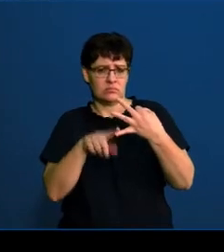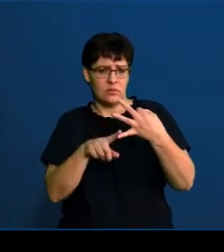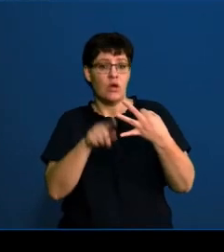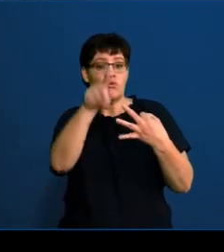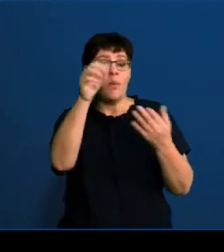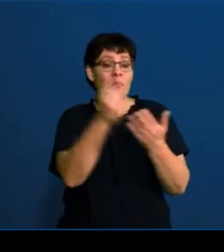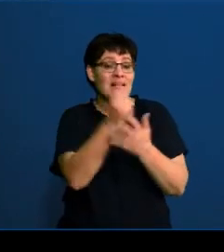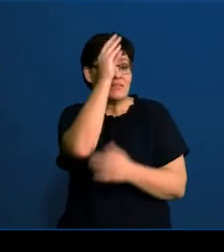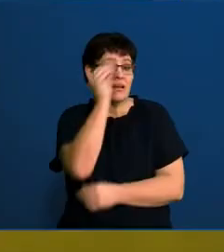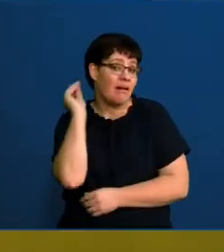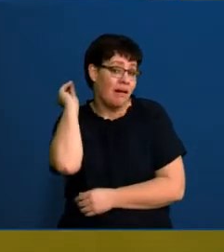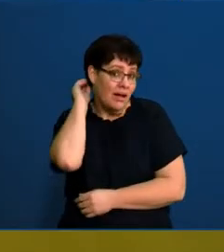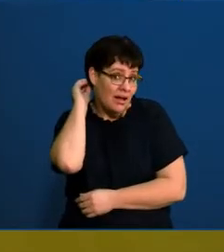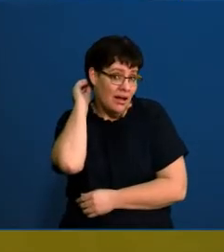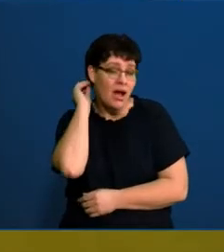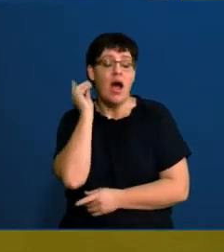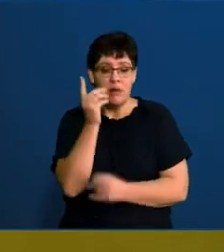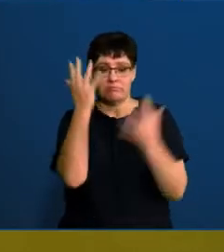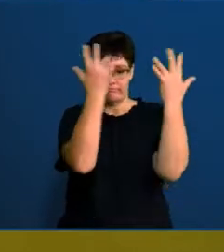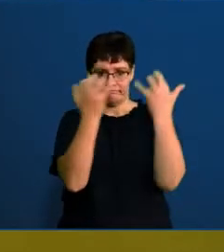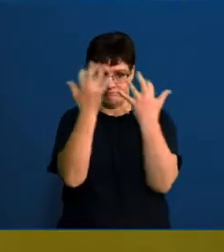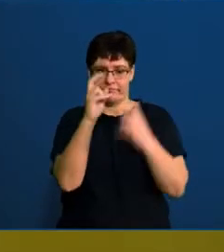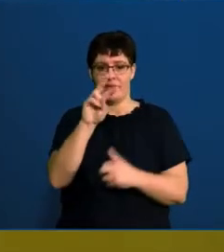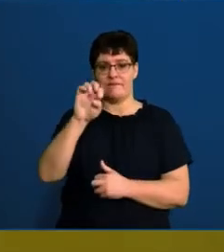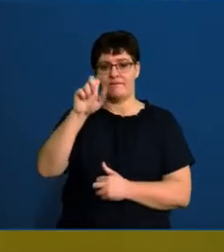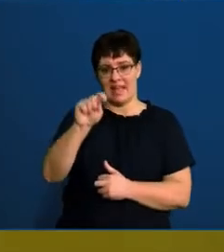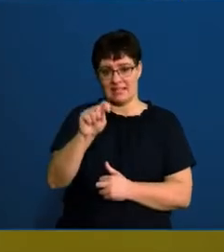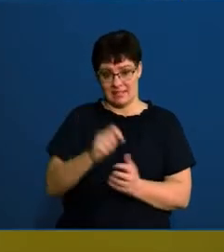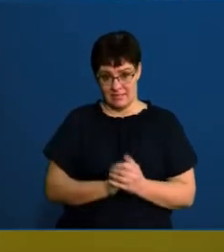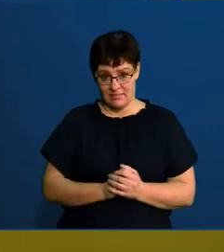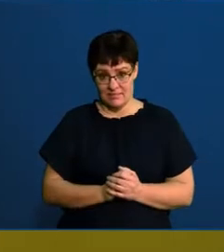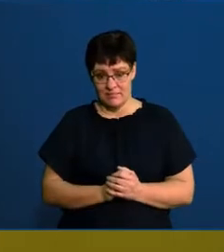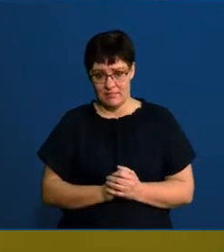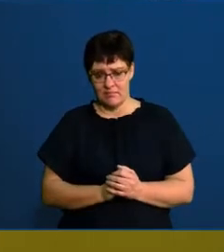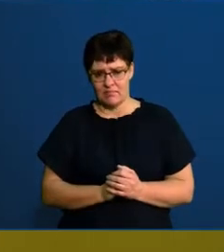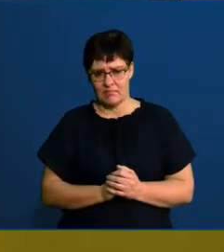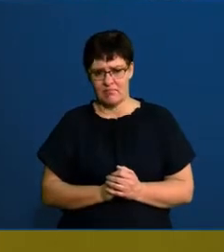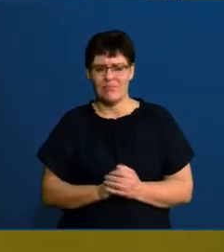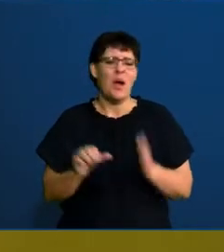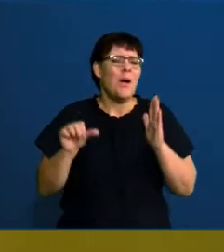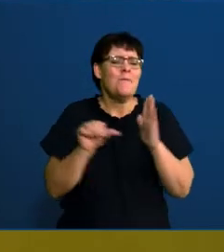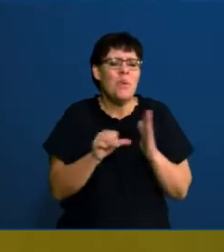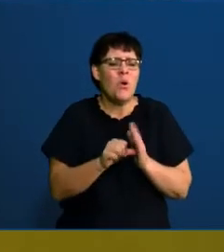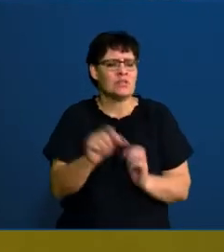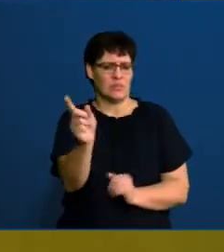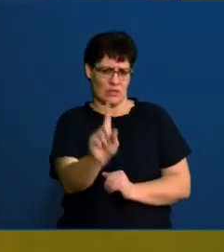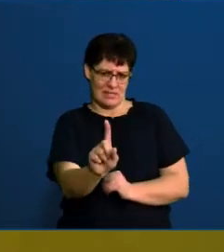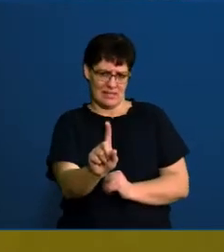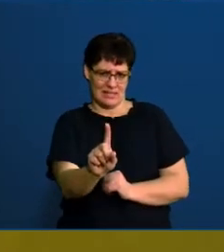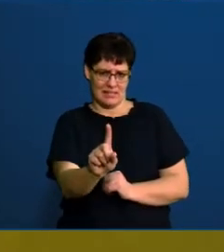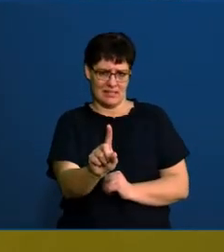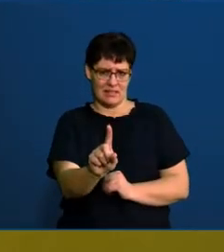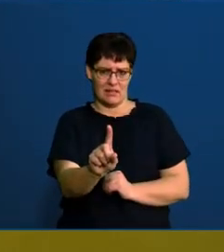or remind ourselves how to actually do the VAT calculations. Now, what's really important, guys, is don't